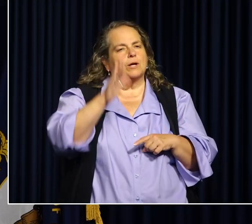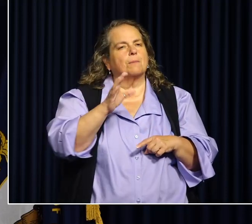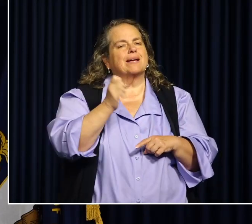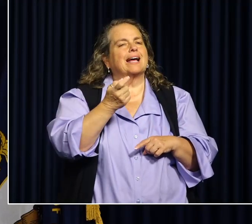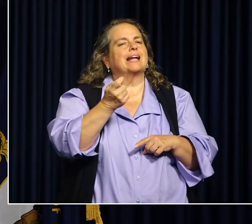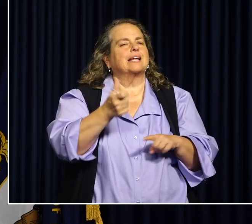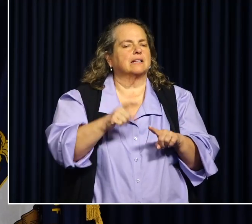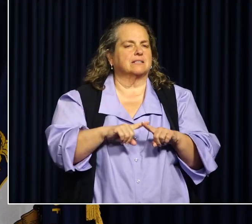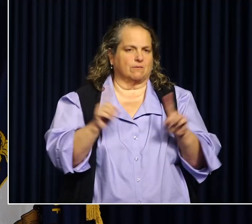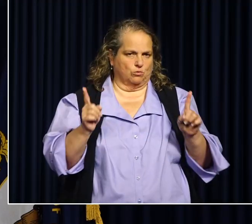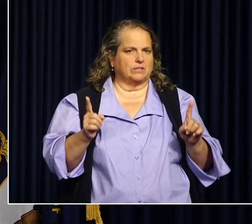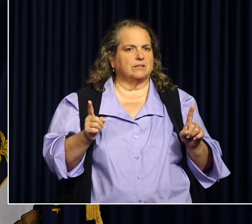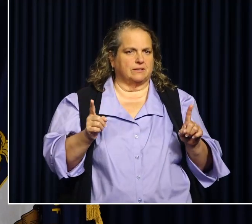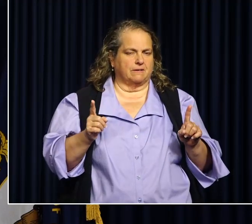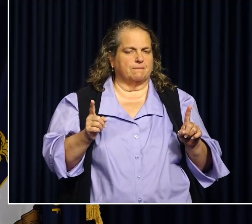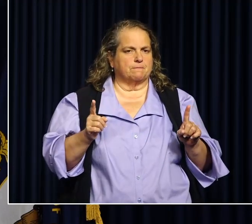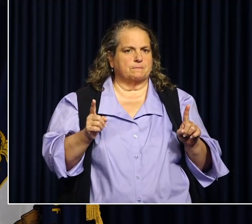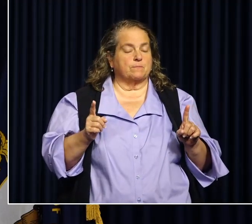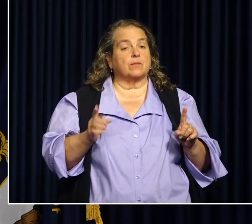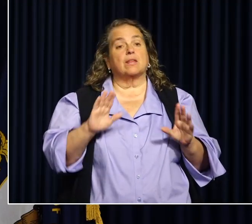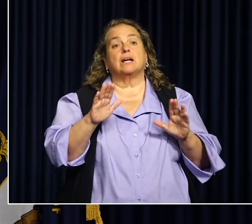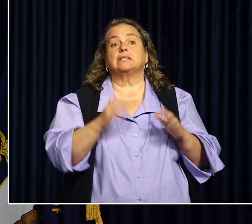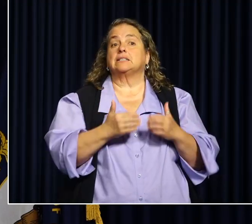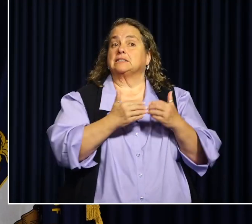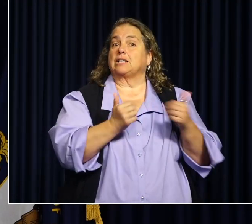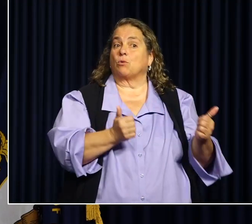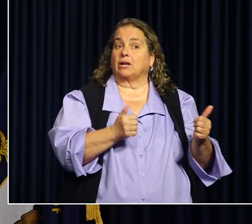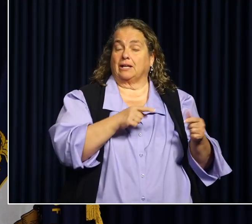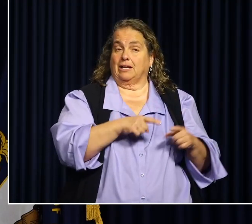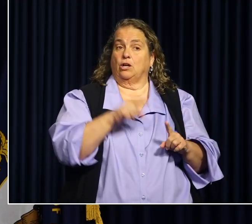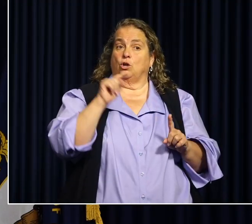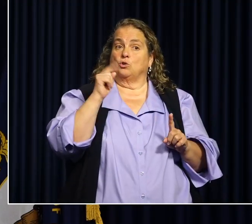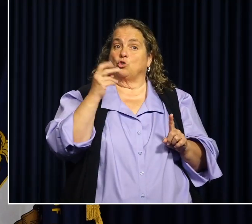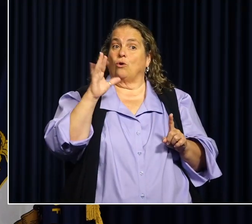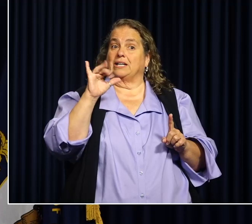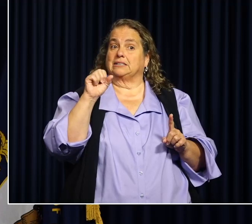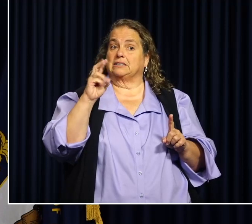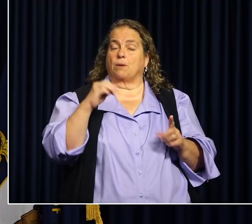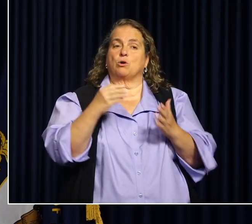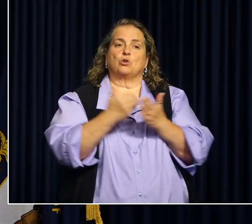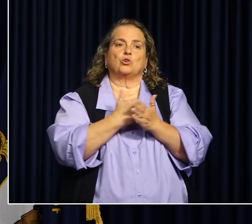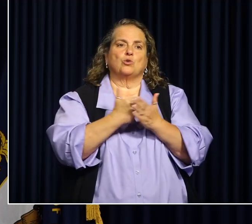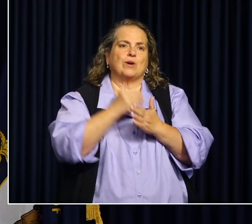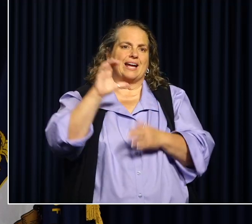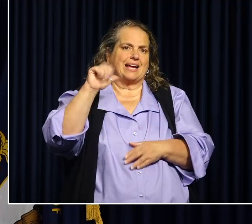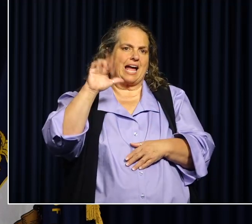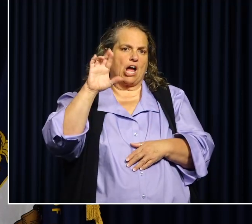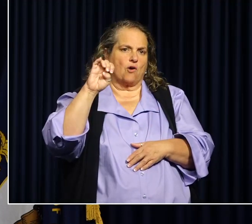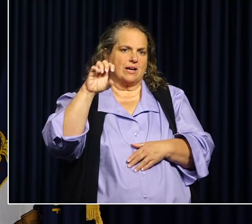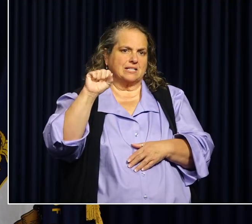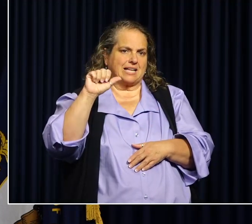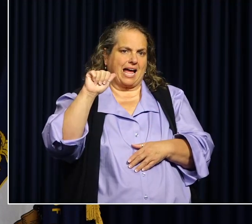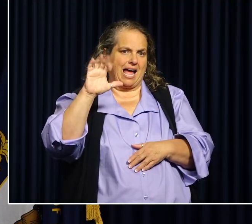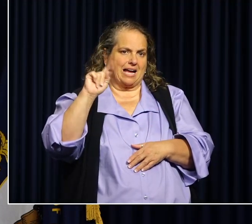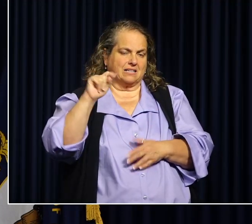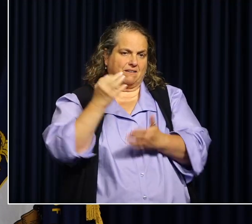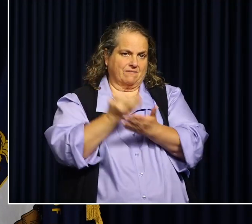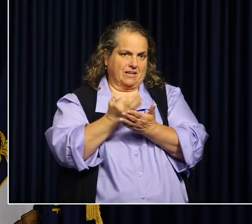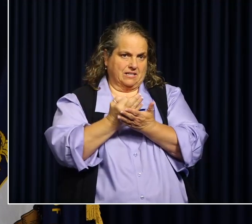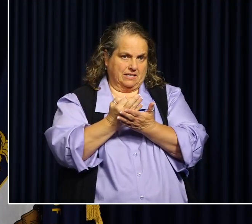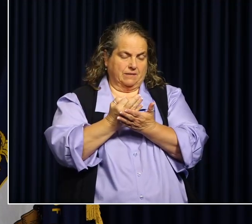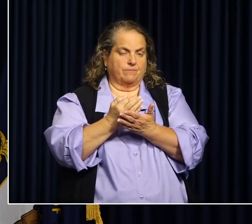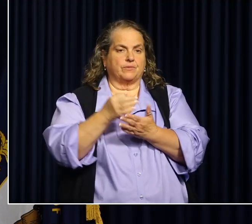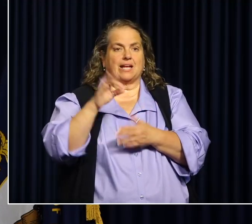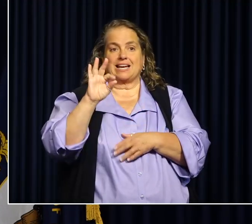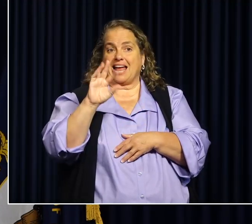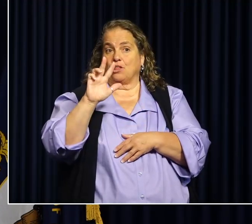a little bit different. Separately, in tourism, we have new CARES Act funding. So we'd recently announced 93